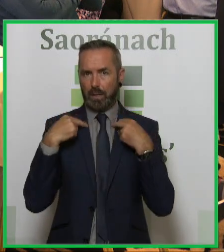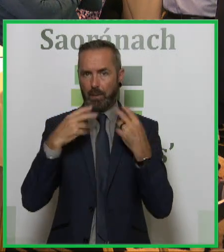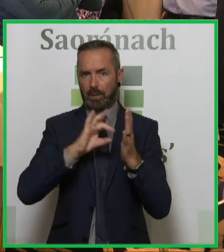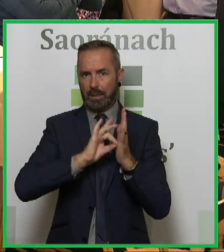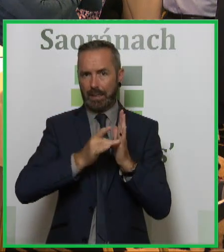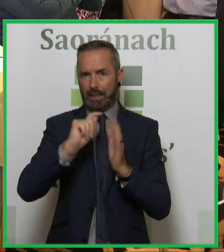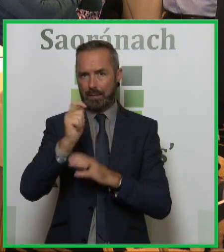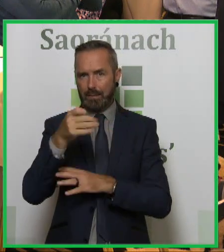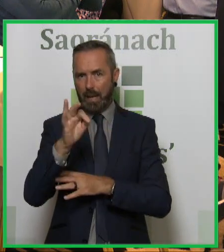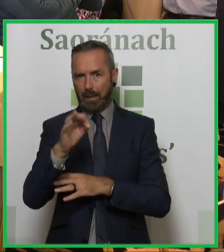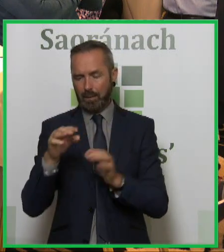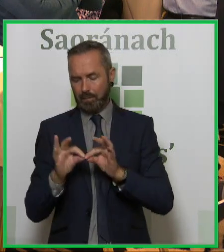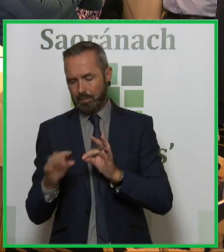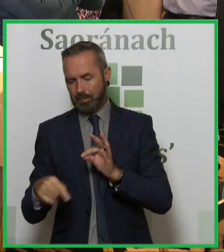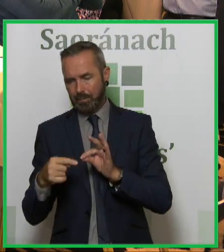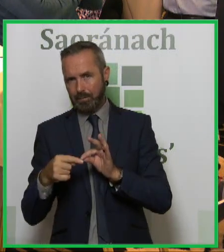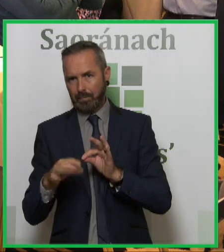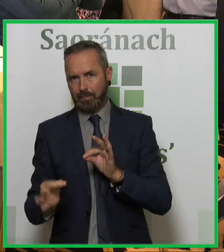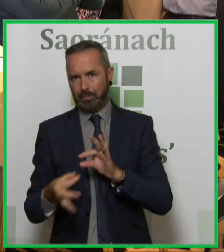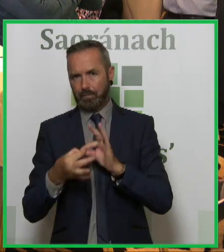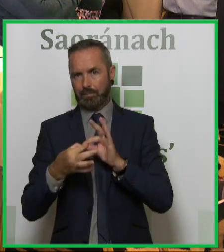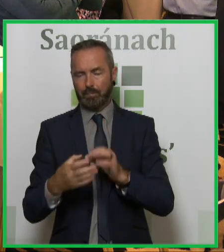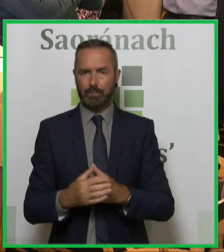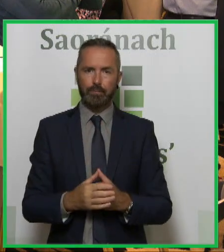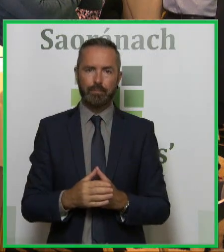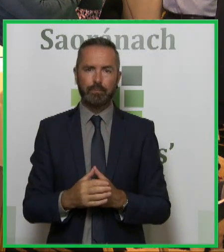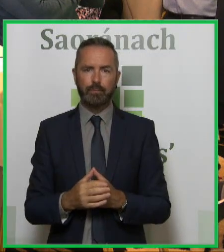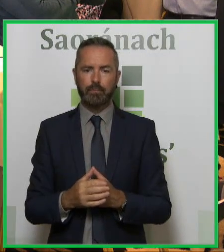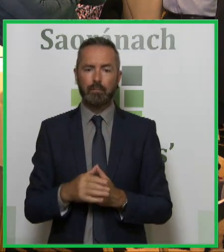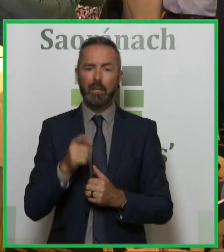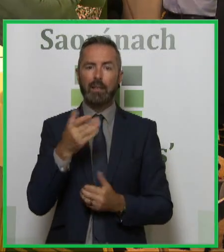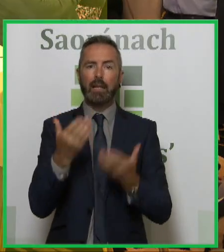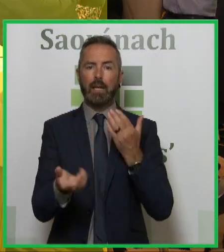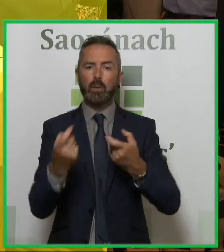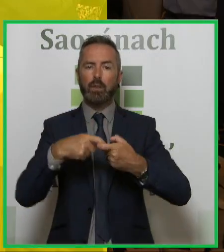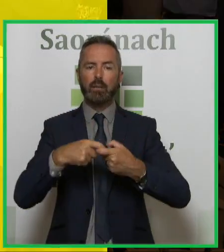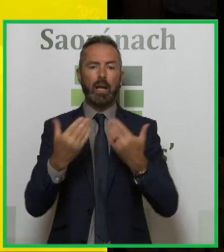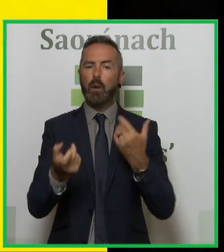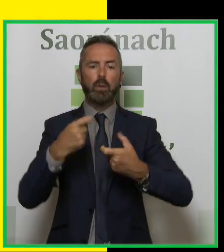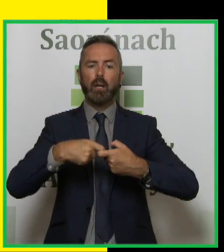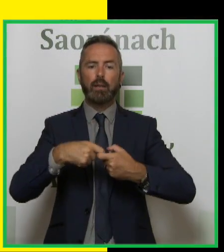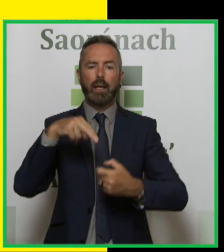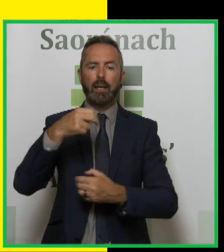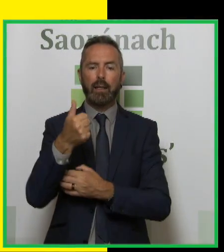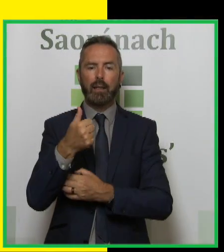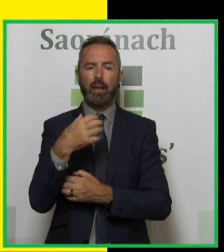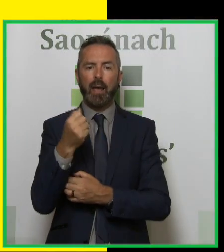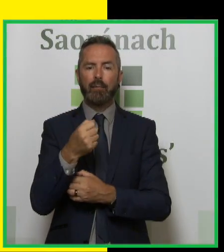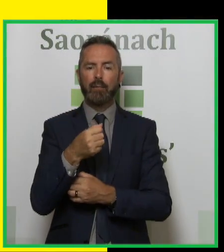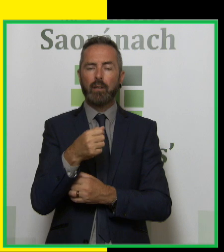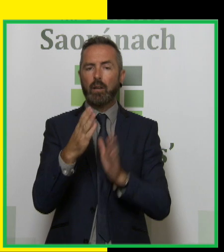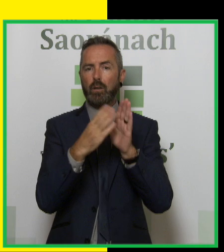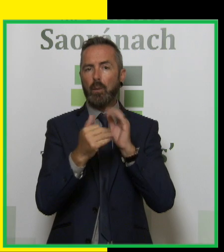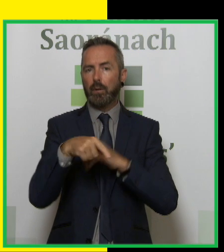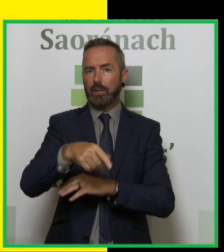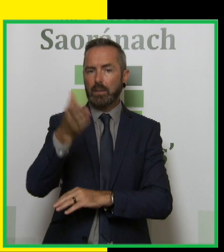we're quite proud of. Just 1 minute, Sean. Thank you. And this is how you contact NA. So you can get copies of this presentation, you can get copies